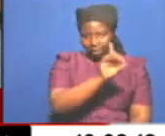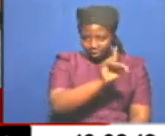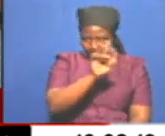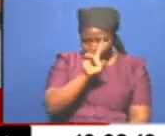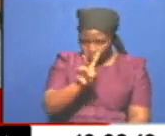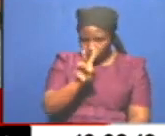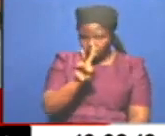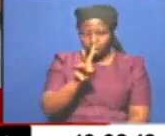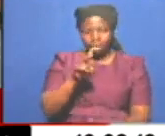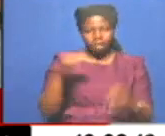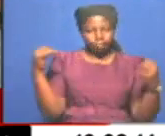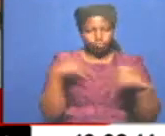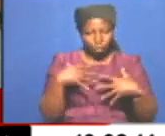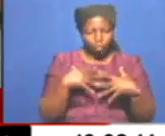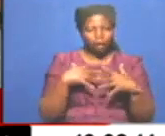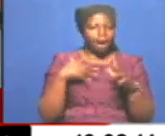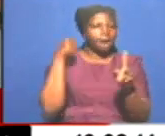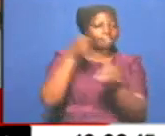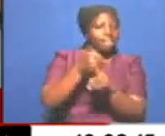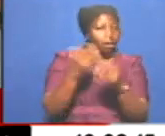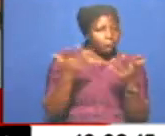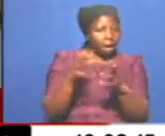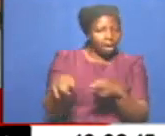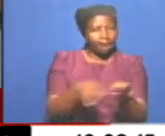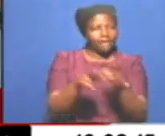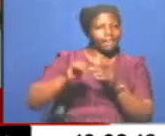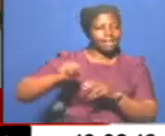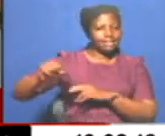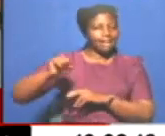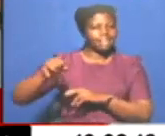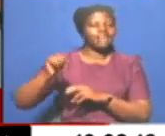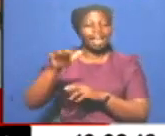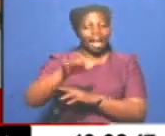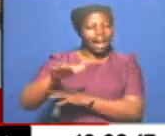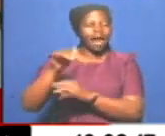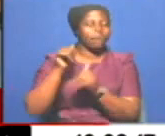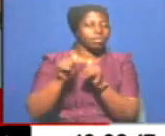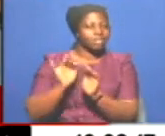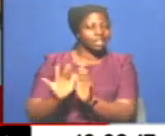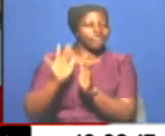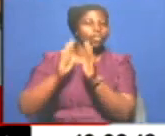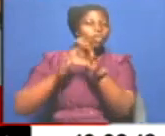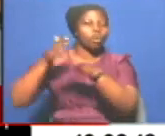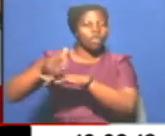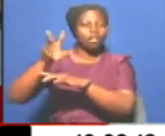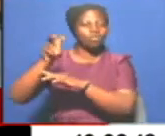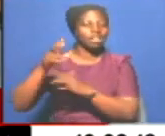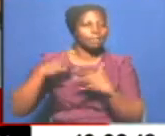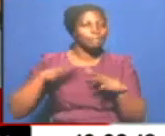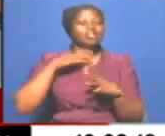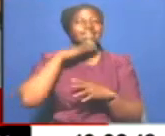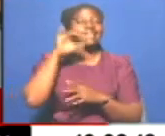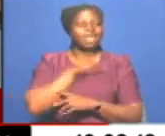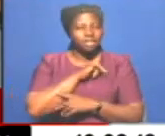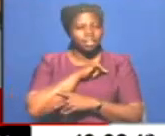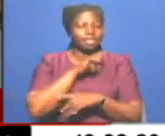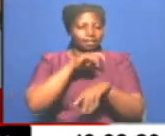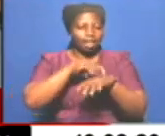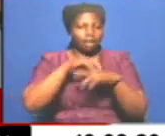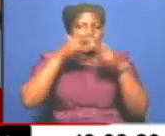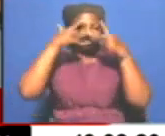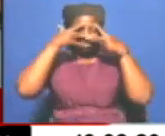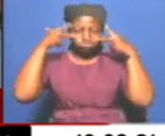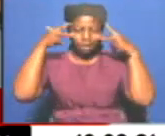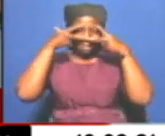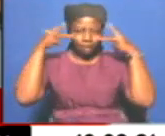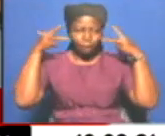along Riverside Drive that left over 20 people dead. And Al-Shabaab militias did come out and talk